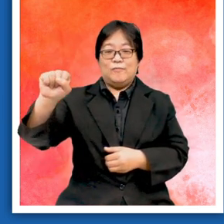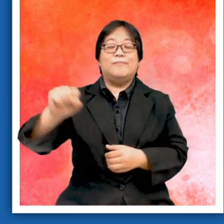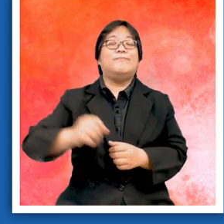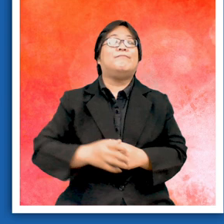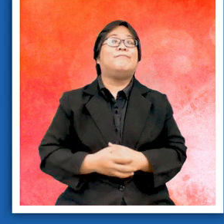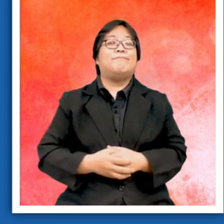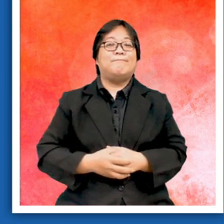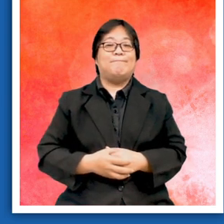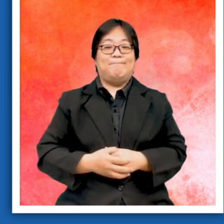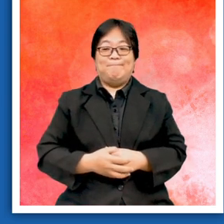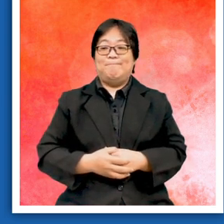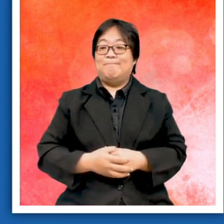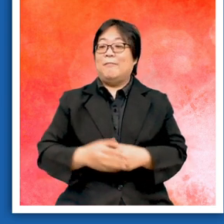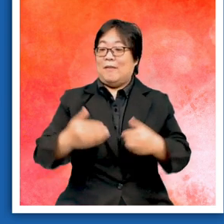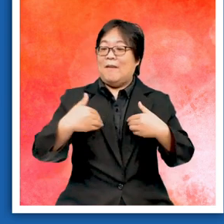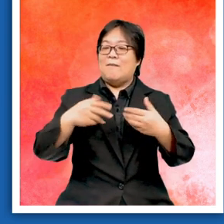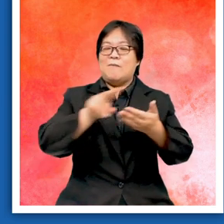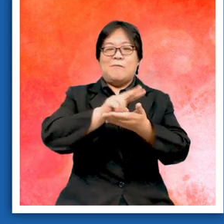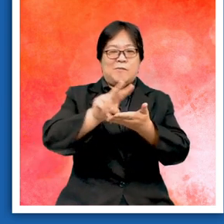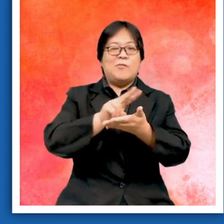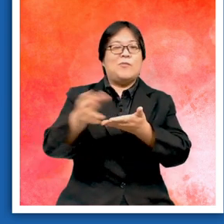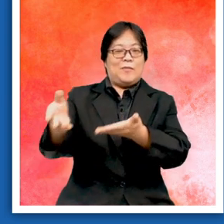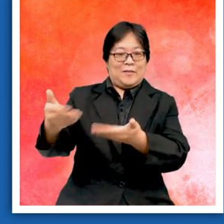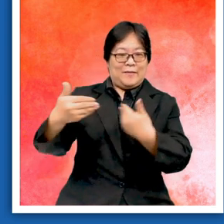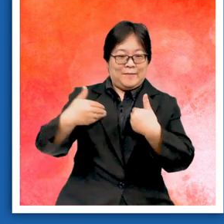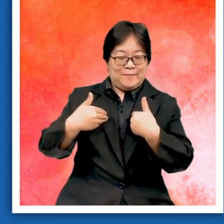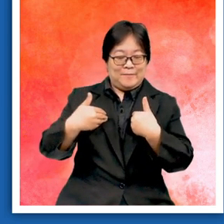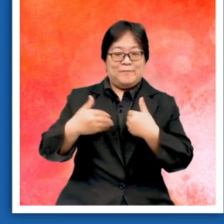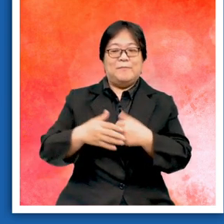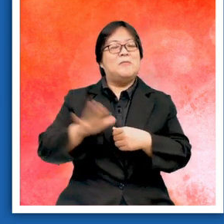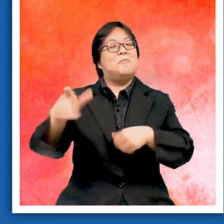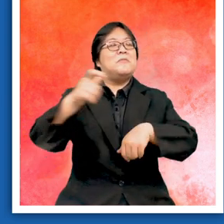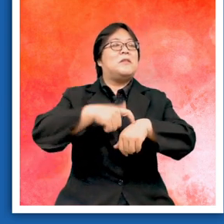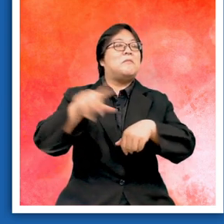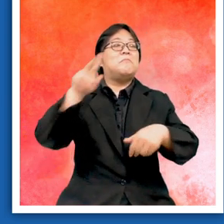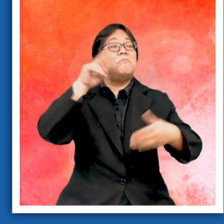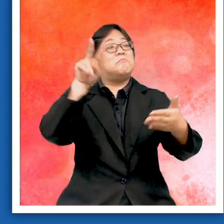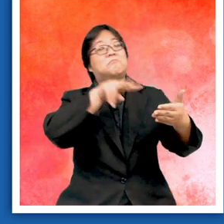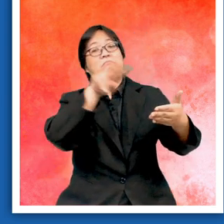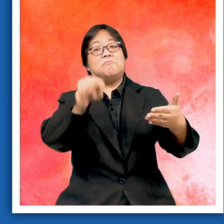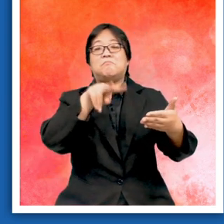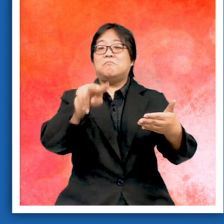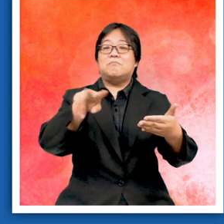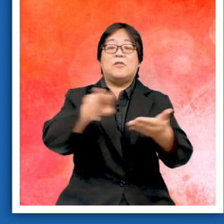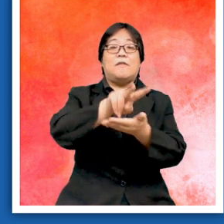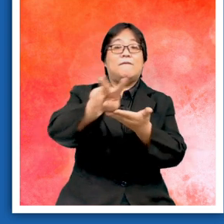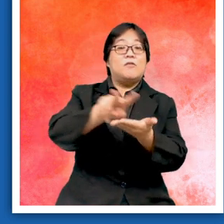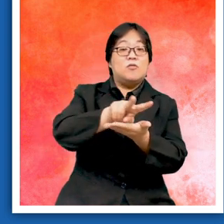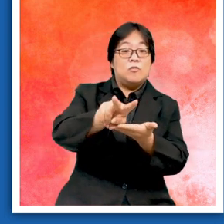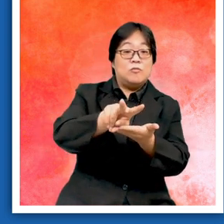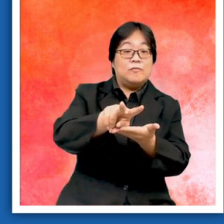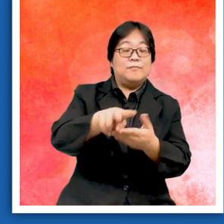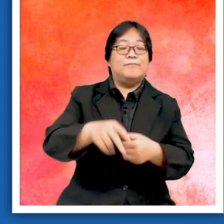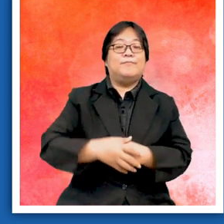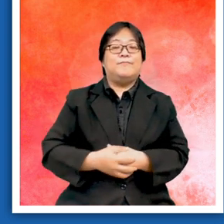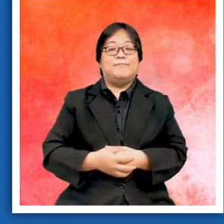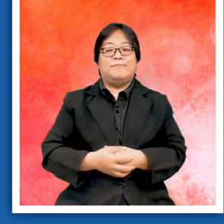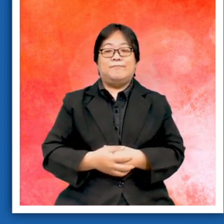Right, introduction video, you can spend your time to see this video.